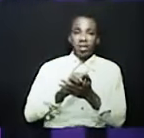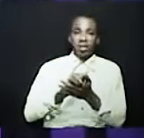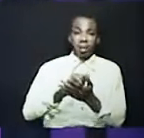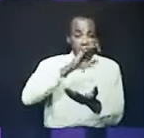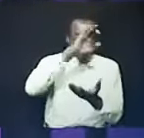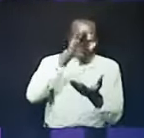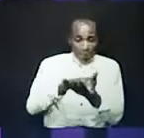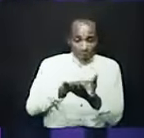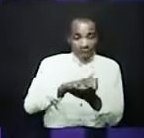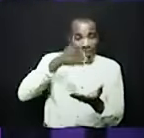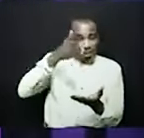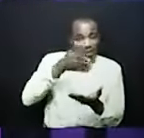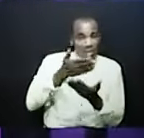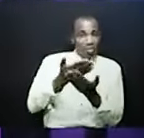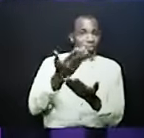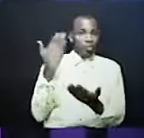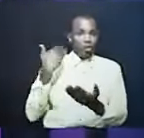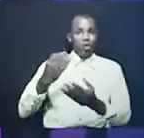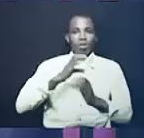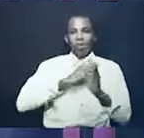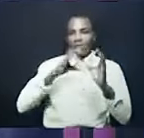Now,